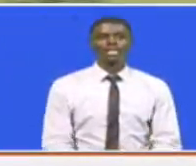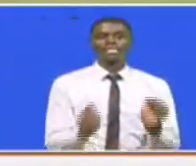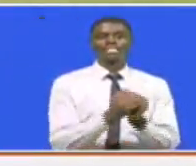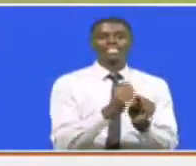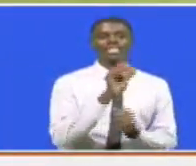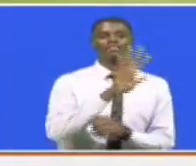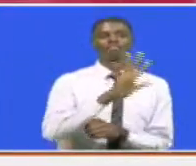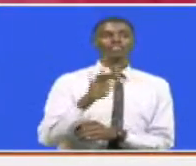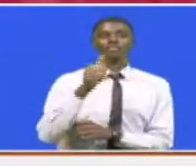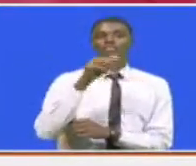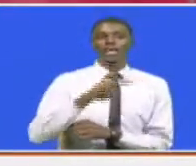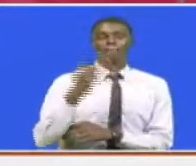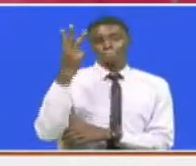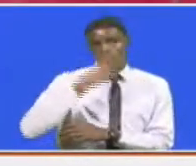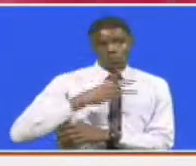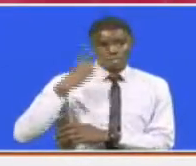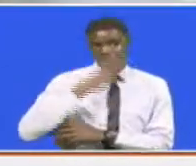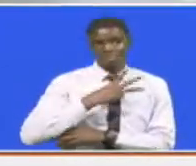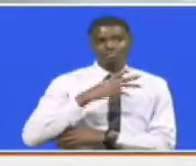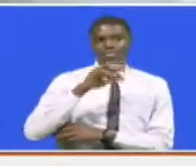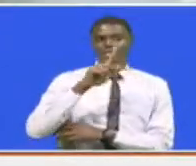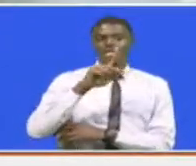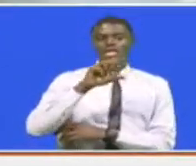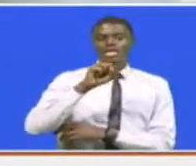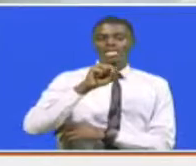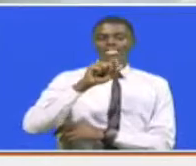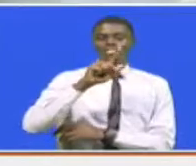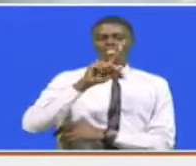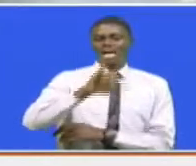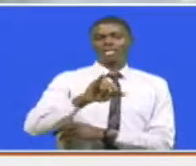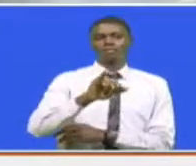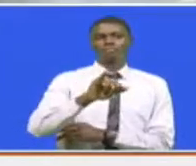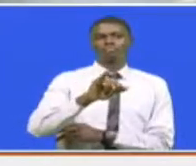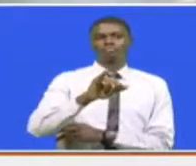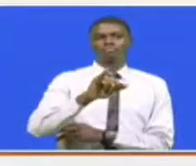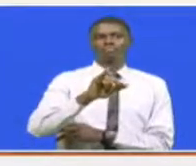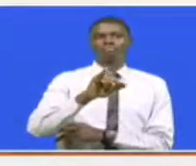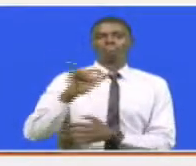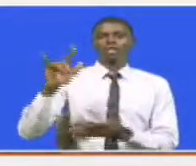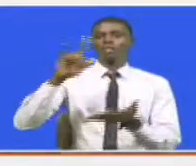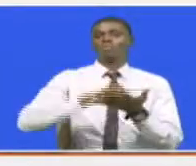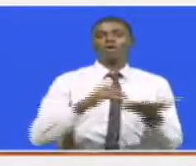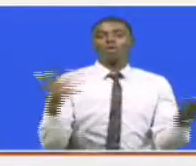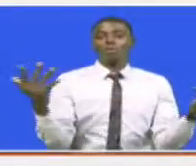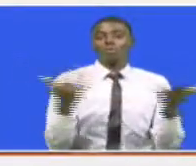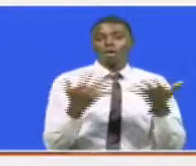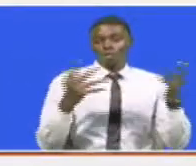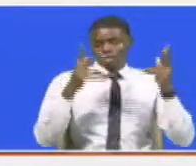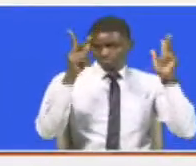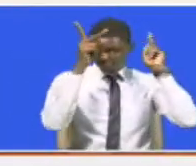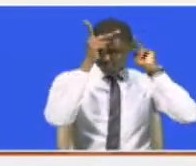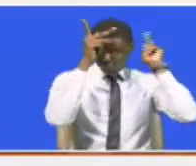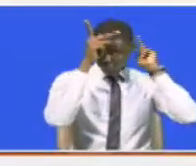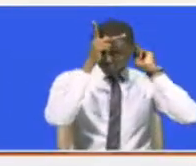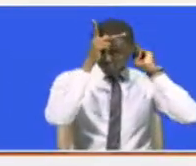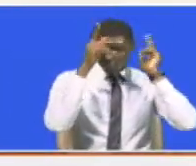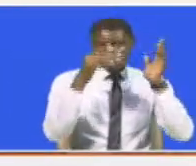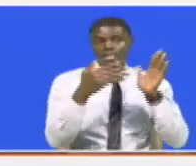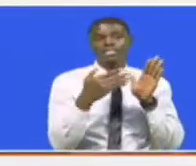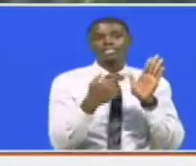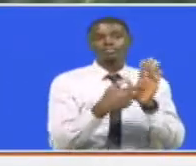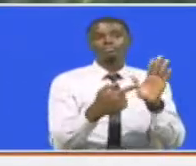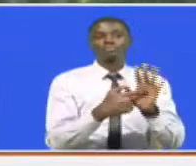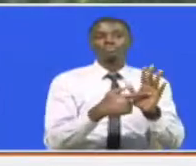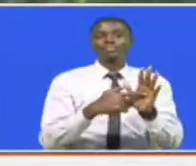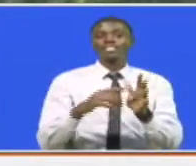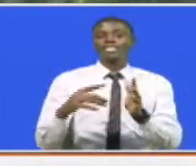10:55 a.m. Wednesday, and the Skyward Express commercial flight touched down at the Kakamega airstrip, signaling the start